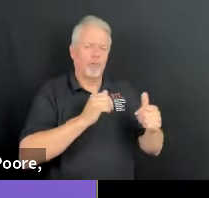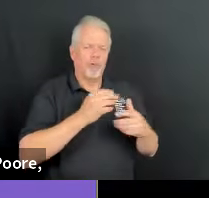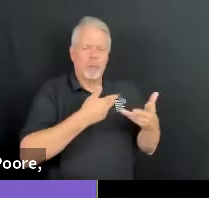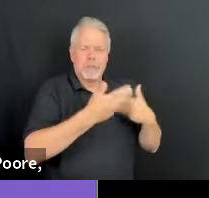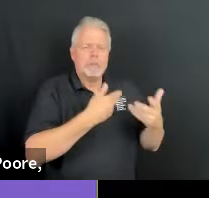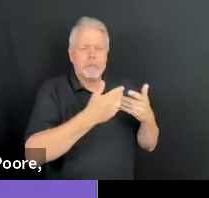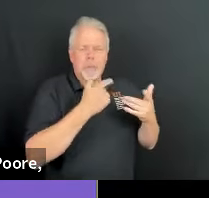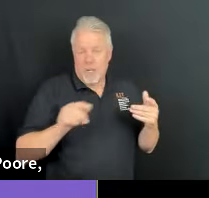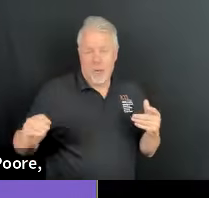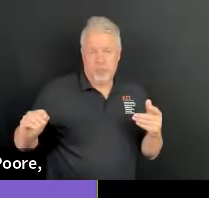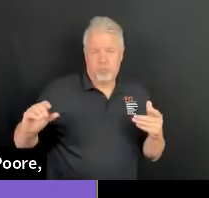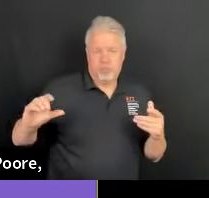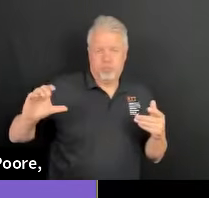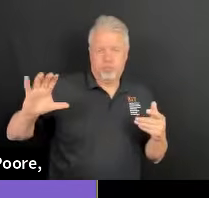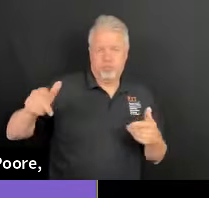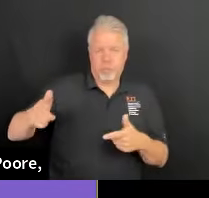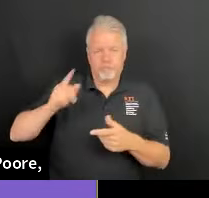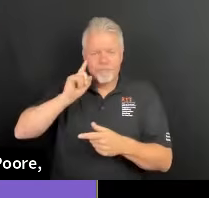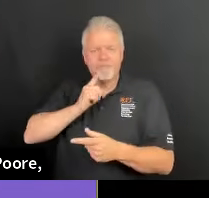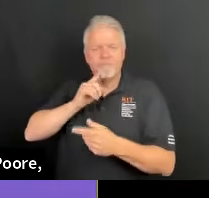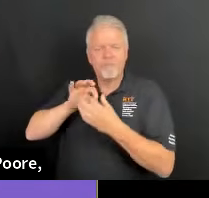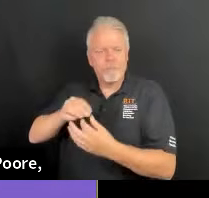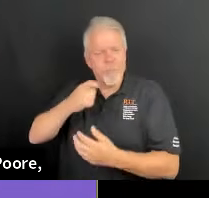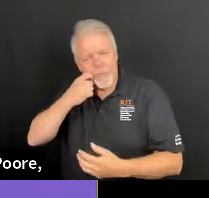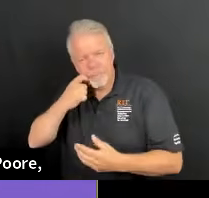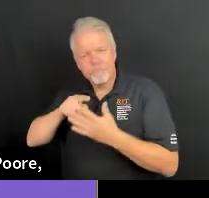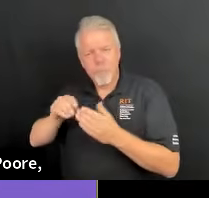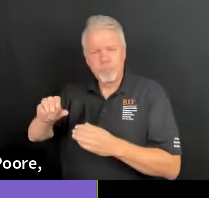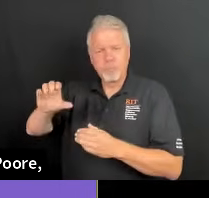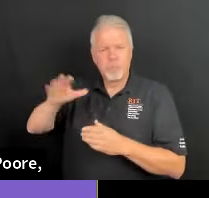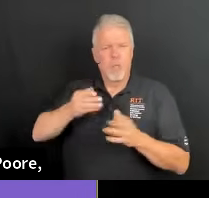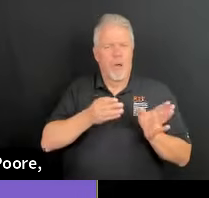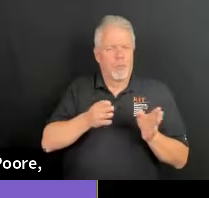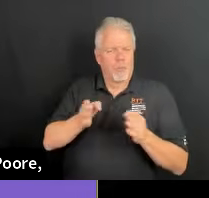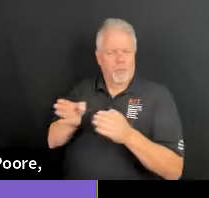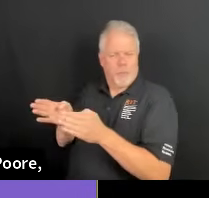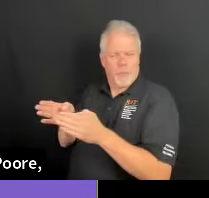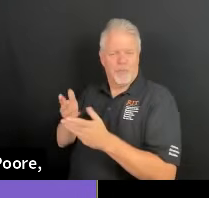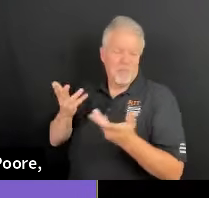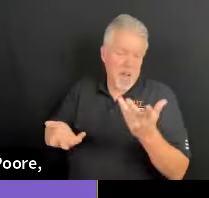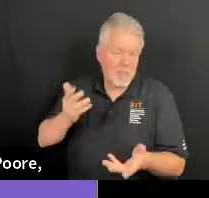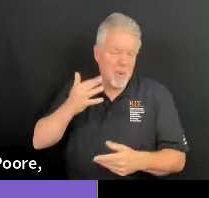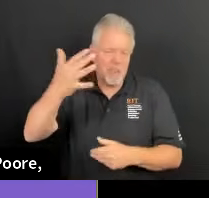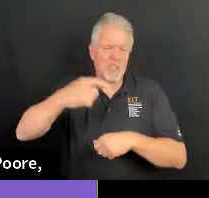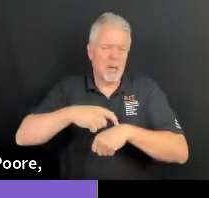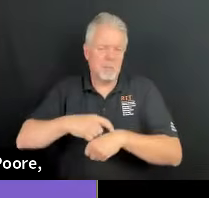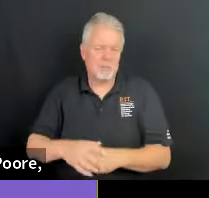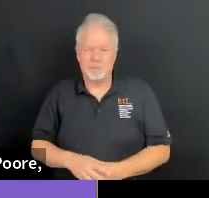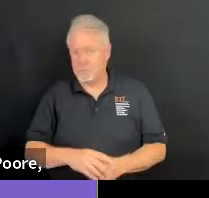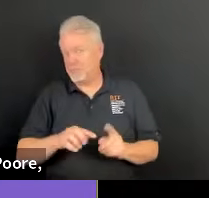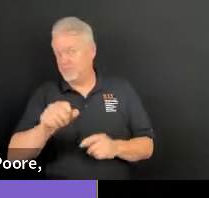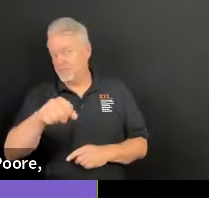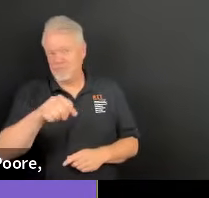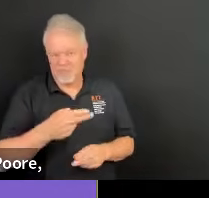maybe work a little bit in one area while they work in the other, and then grow the field, they can